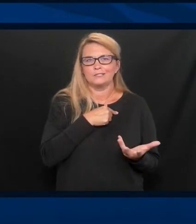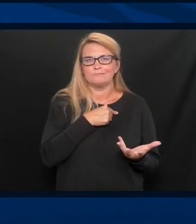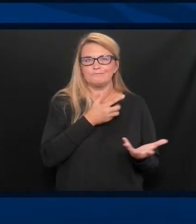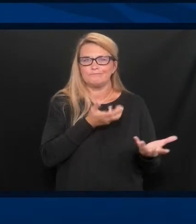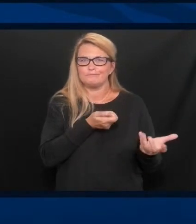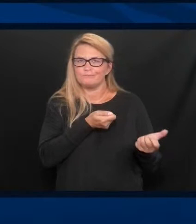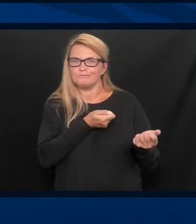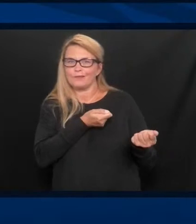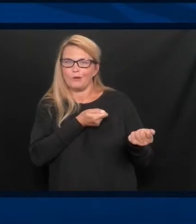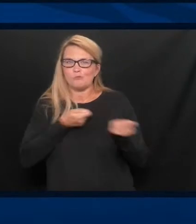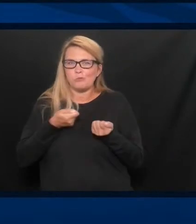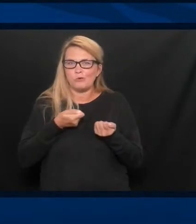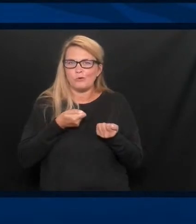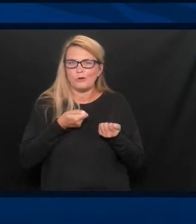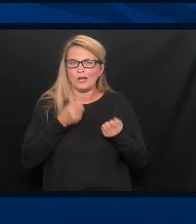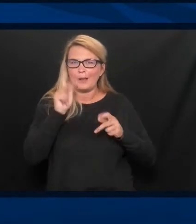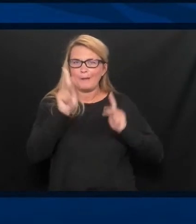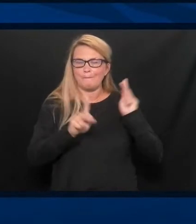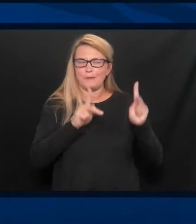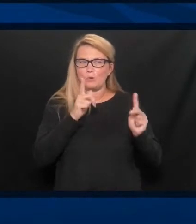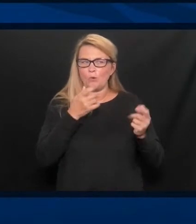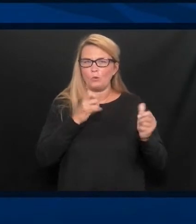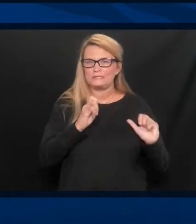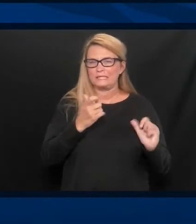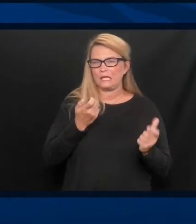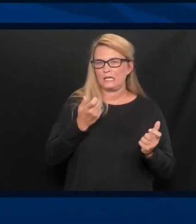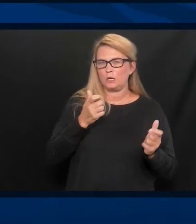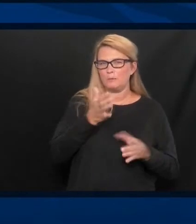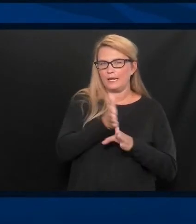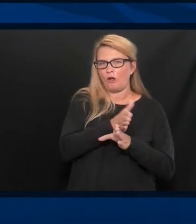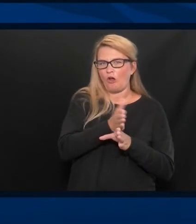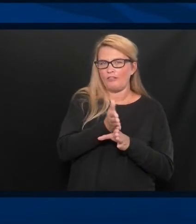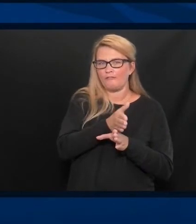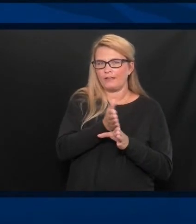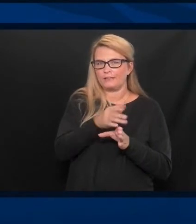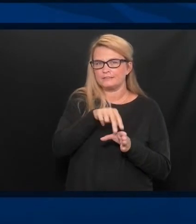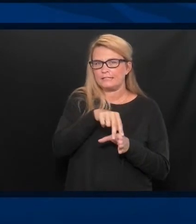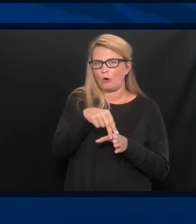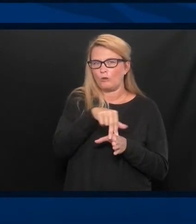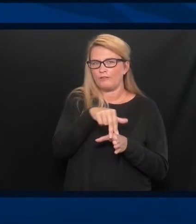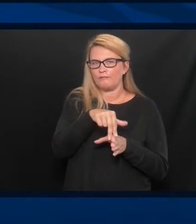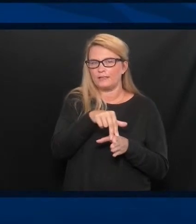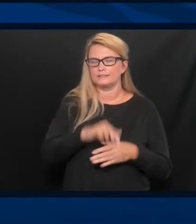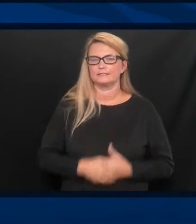their objections, whether they're legitimate or not? Thank you.